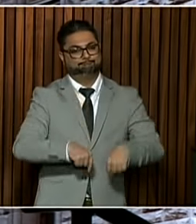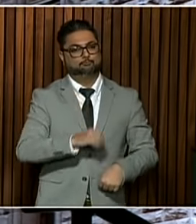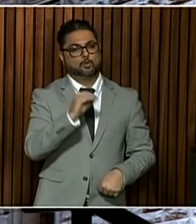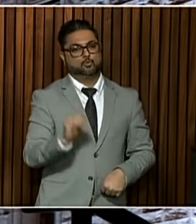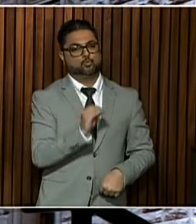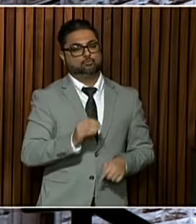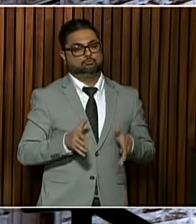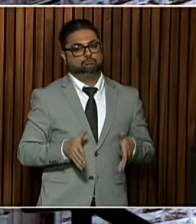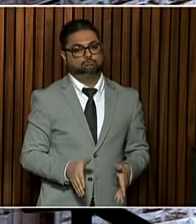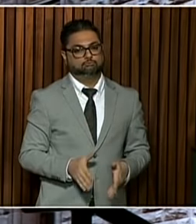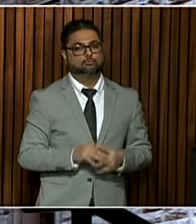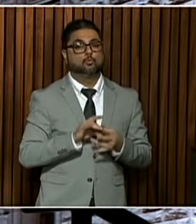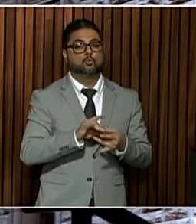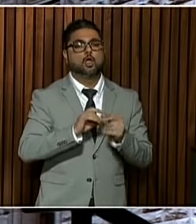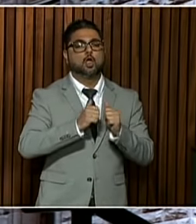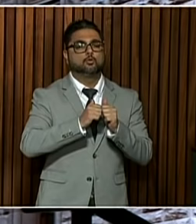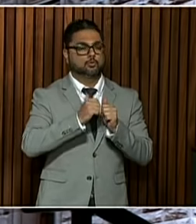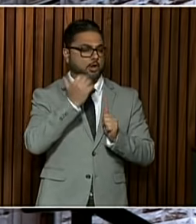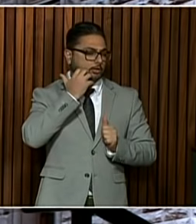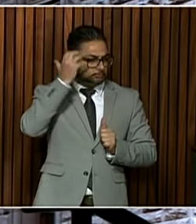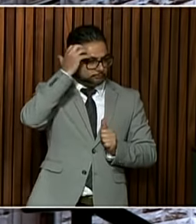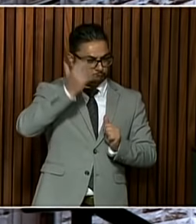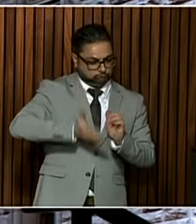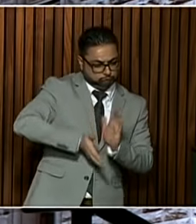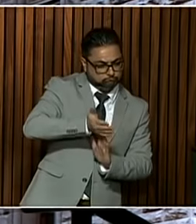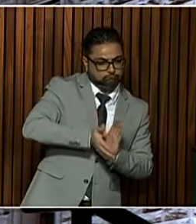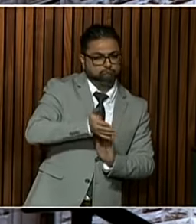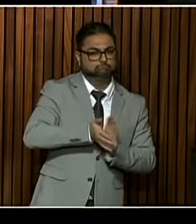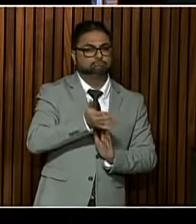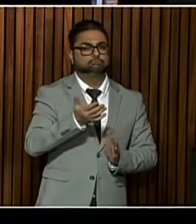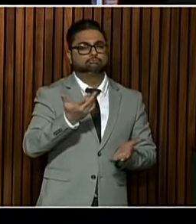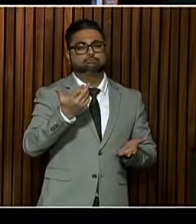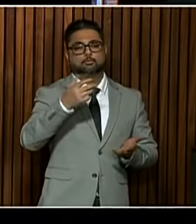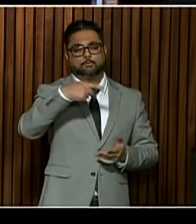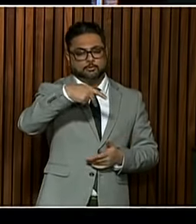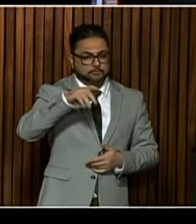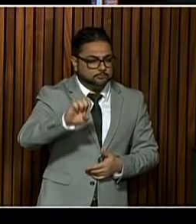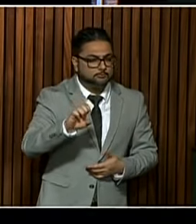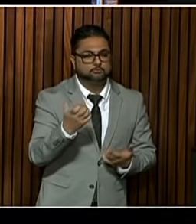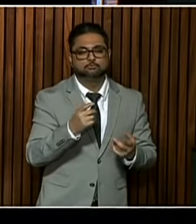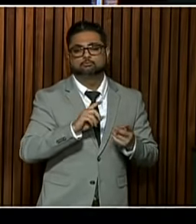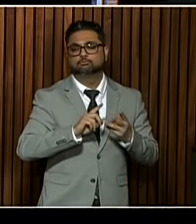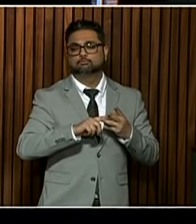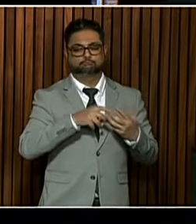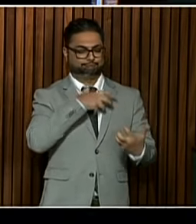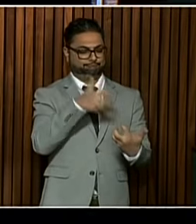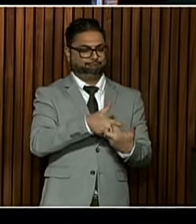cetera. So this is all in a very much dynamic conversation at this time. Next question.